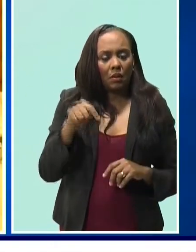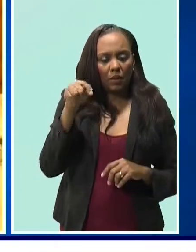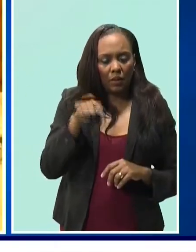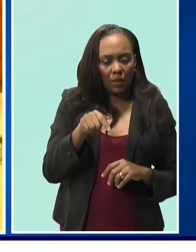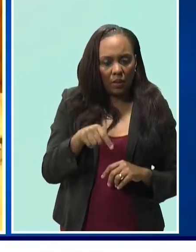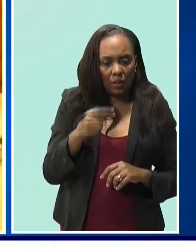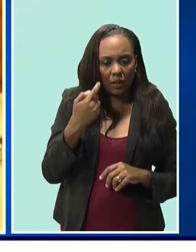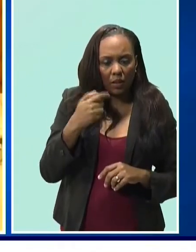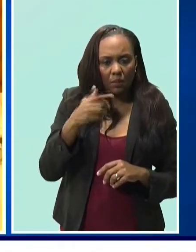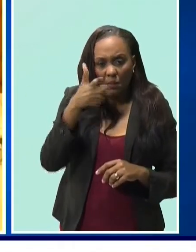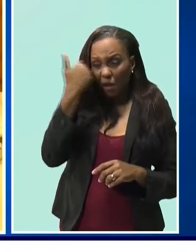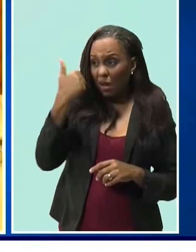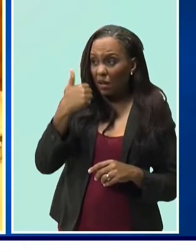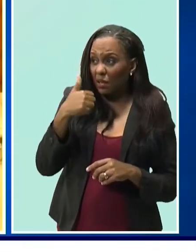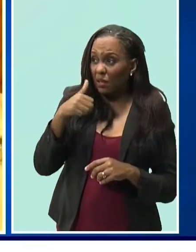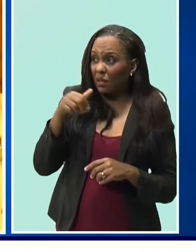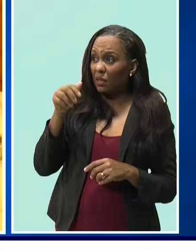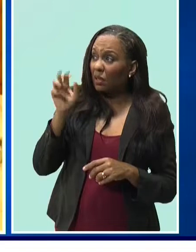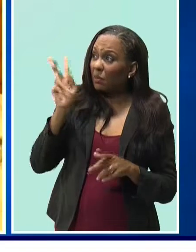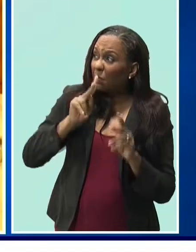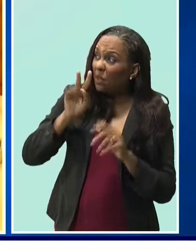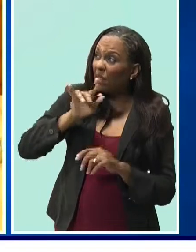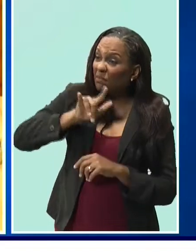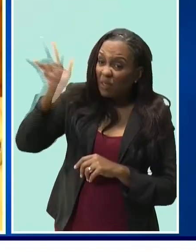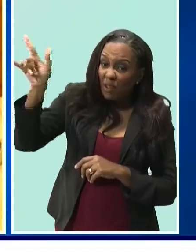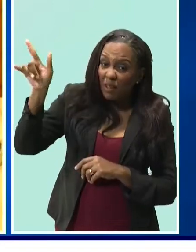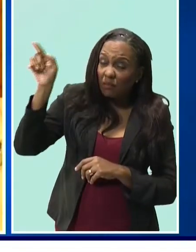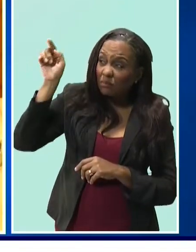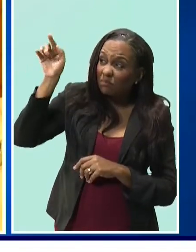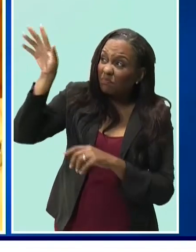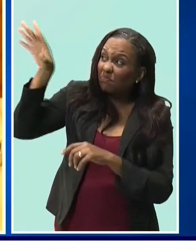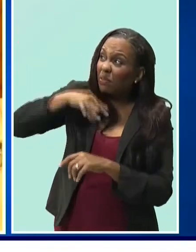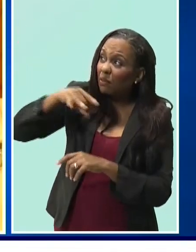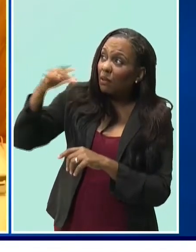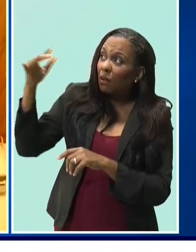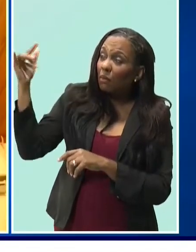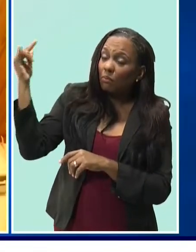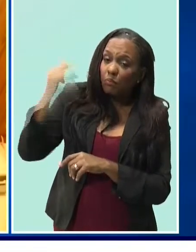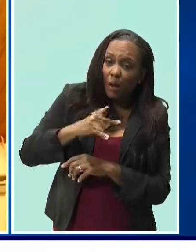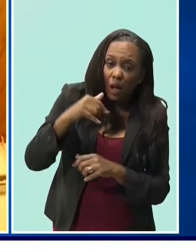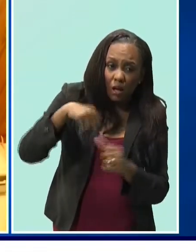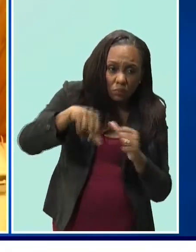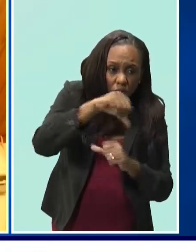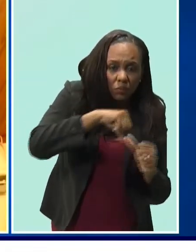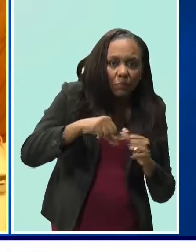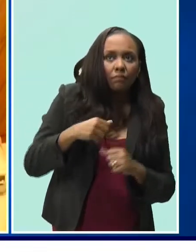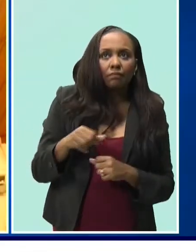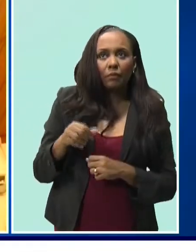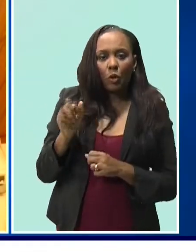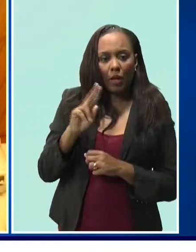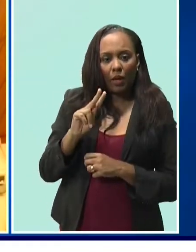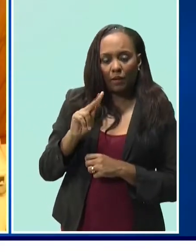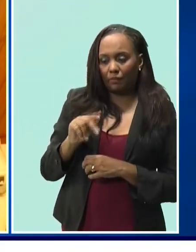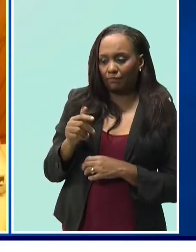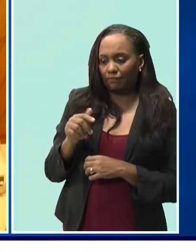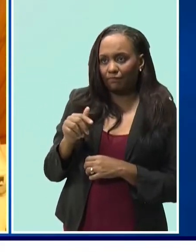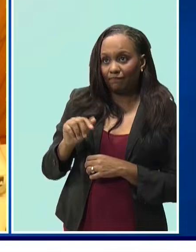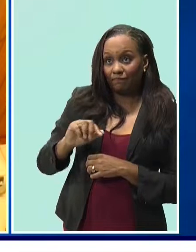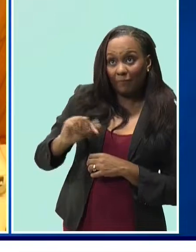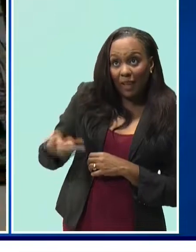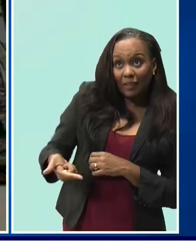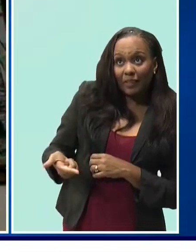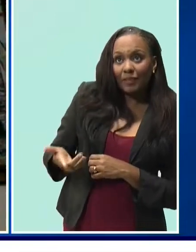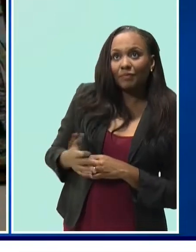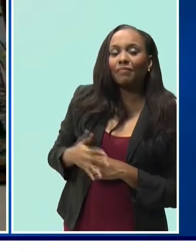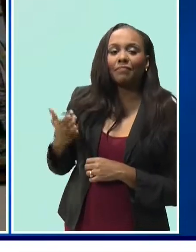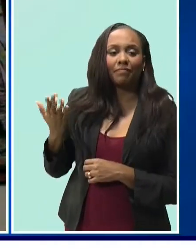traced to persons who had traveled. Okay, let me bring in the COVID czar now. Mr. Carter, good evening.